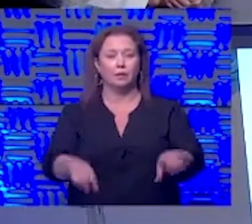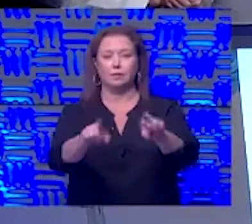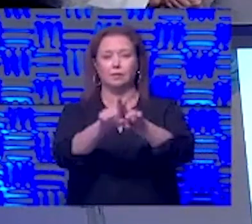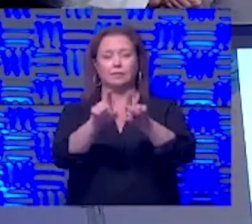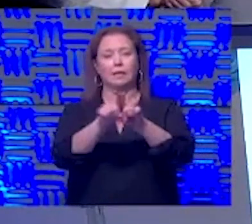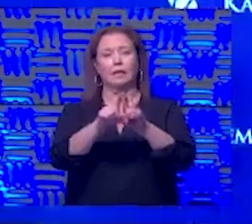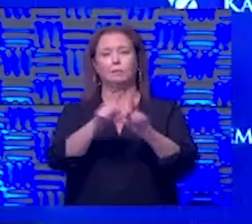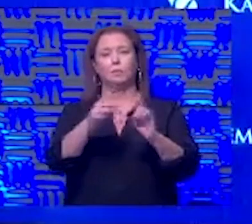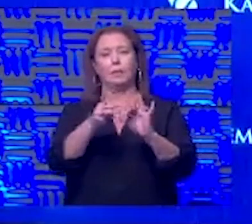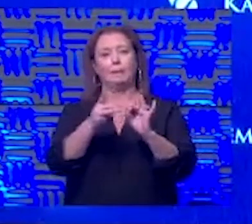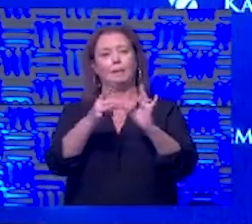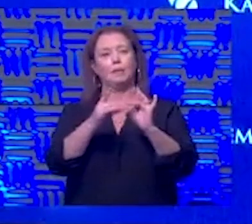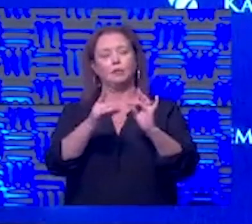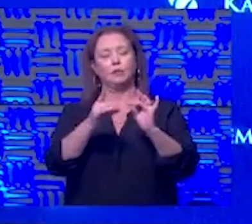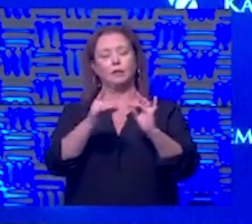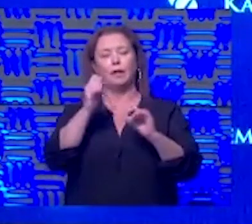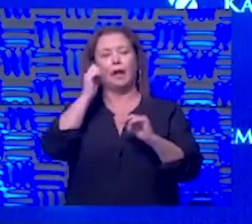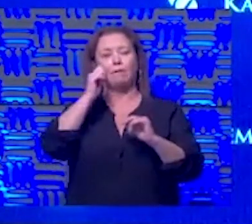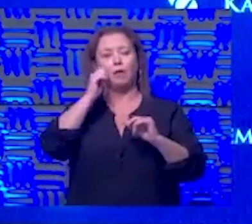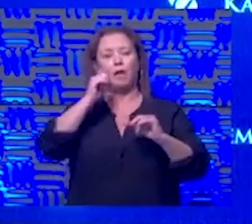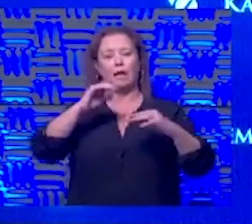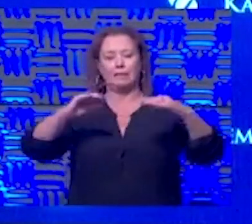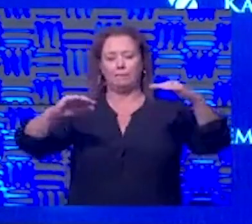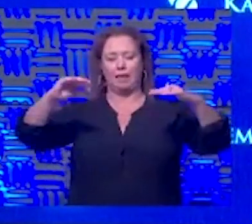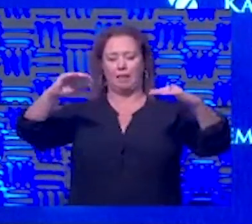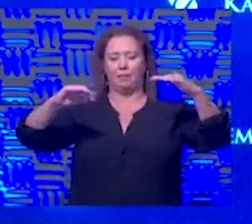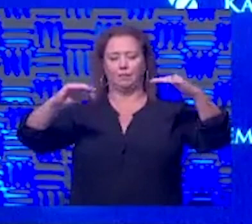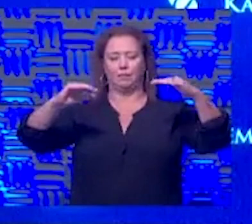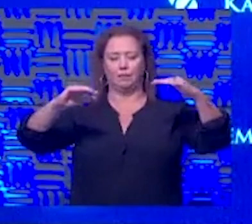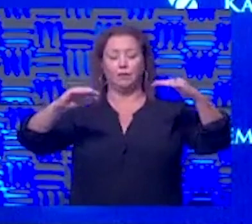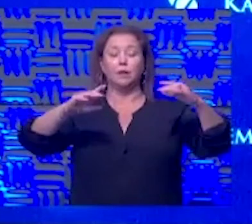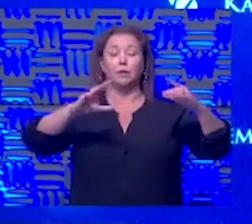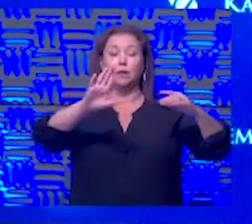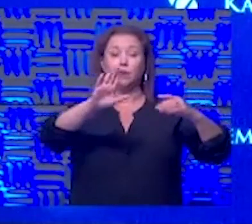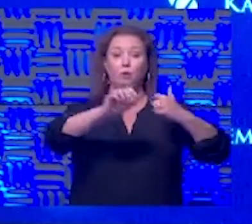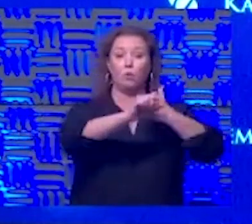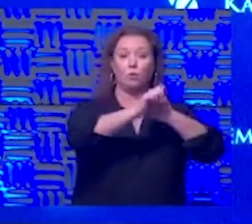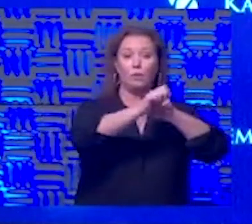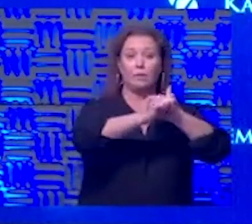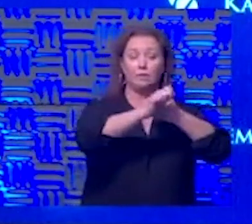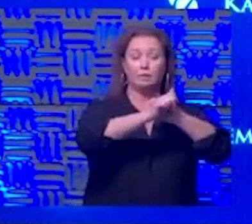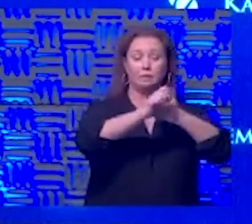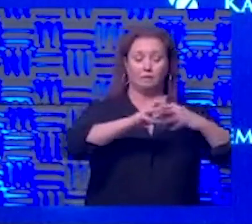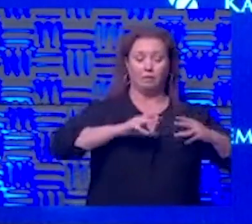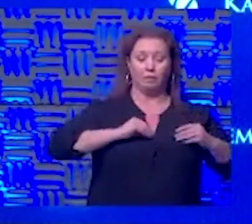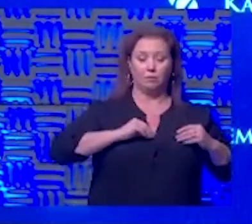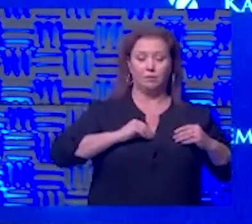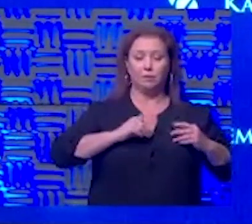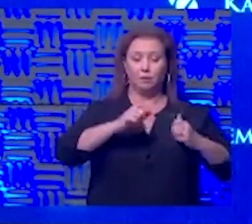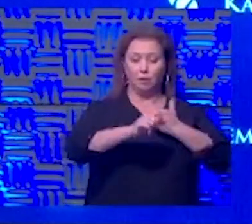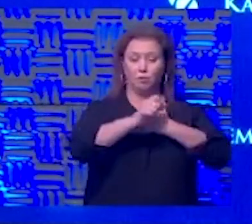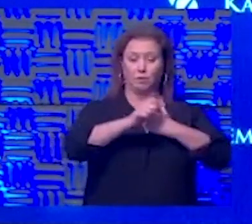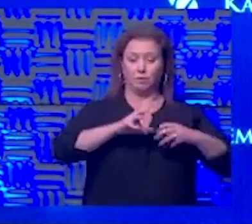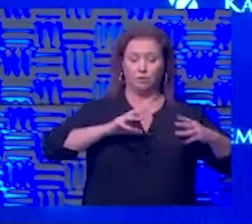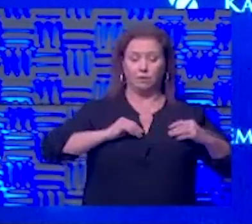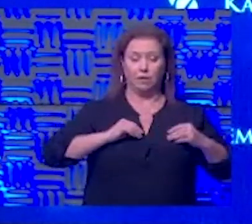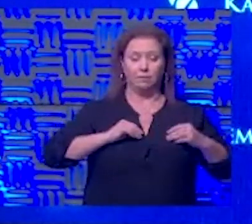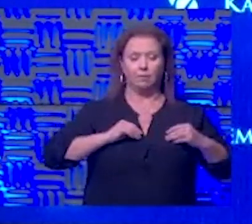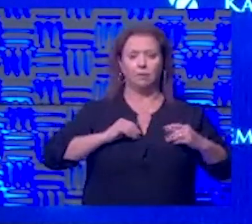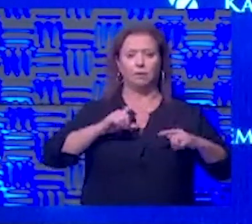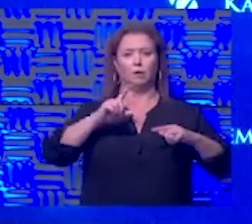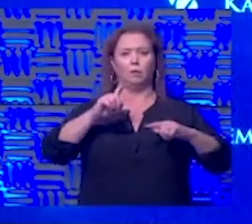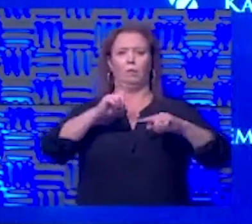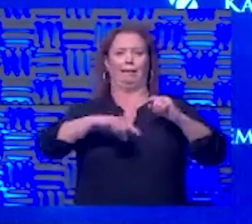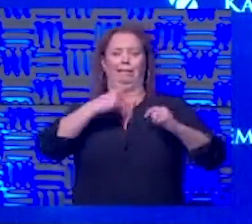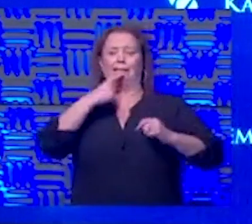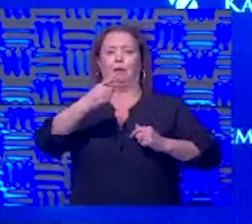day. This is a balanced equation. You have to determine what your level of risk tolerance is, meaning how much risk are you willing to accept. We can't quantify